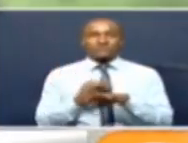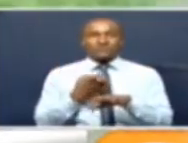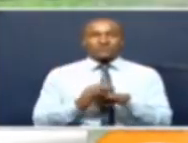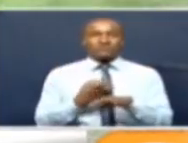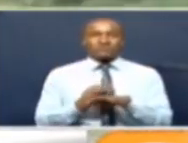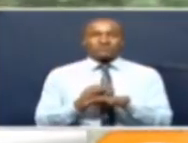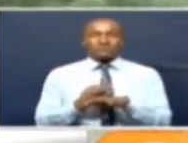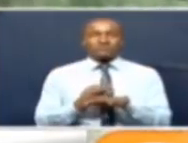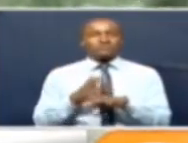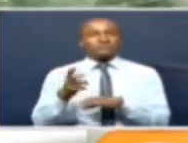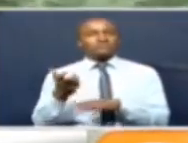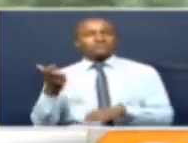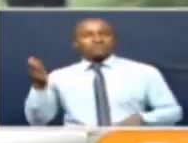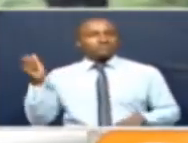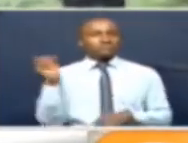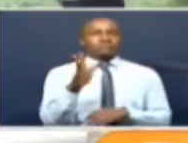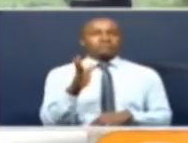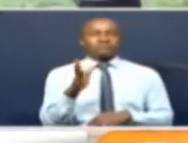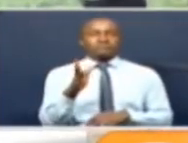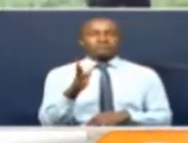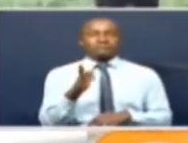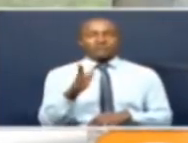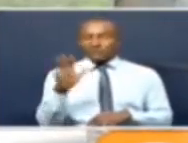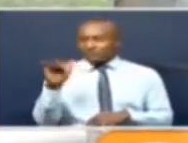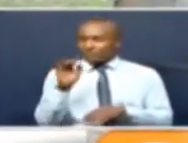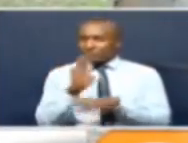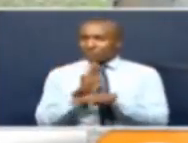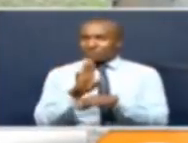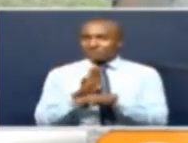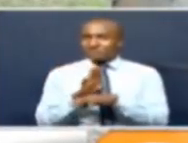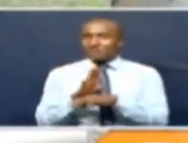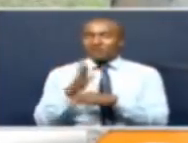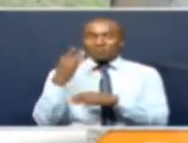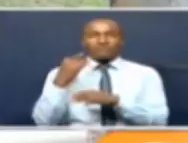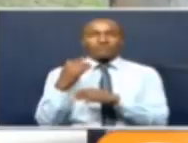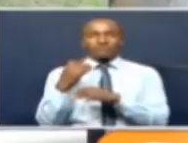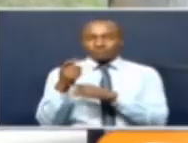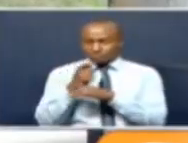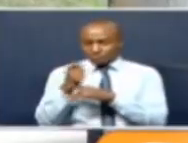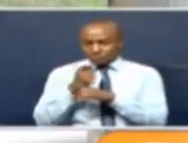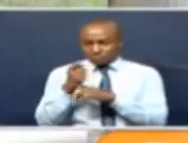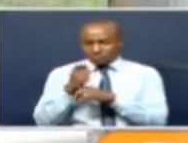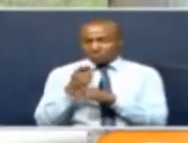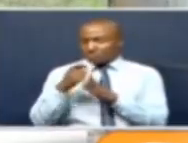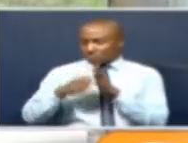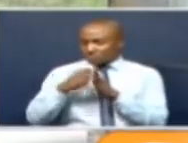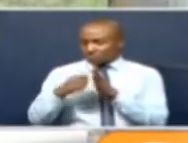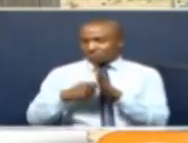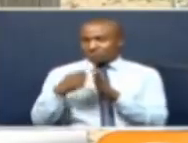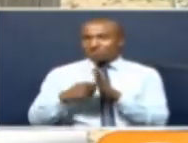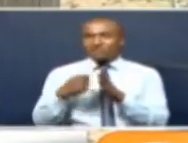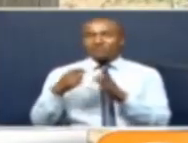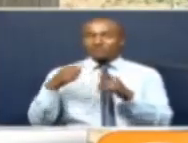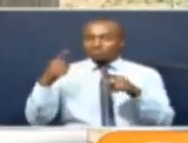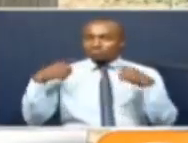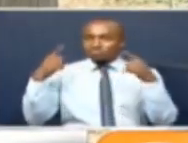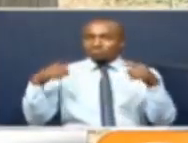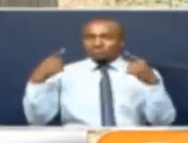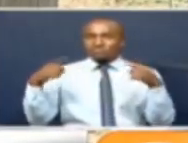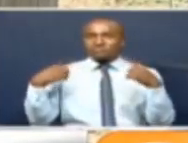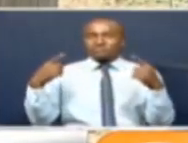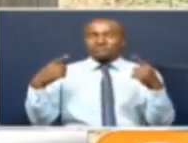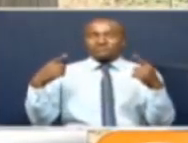us. He was rescued from Burundi, where he was being trained by French filmmakers for circus. No wonder the